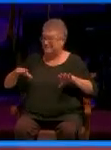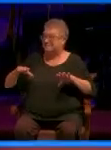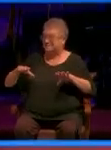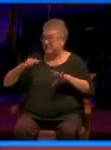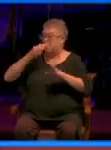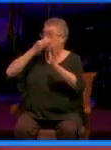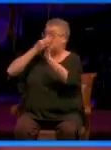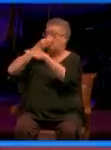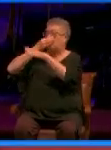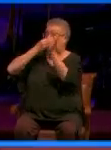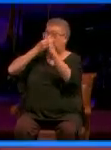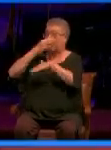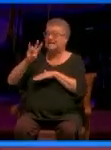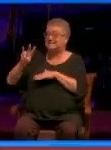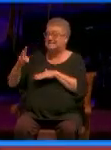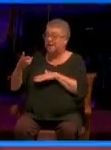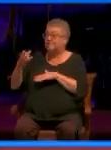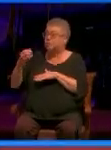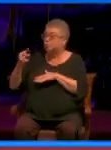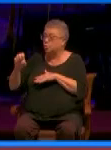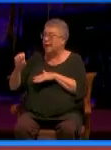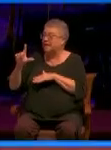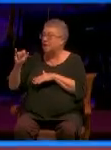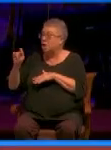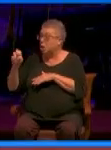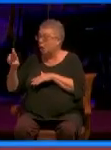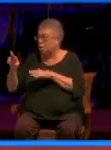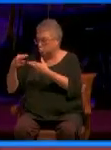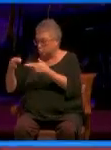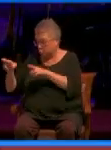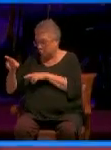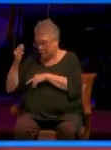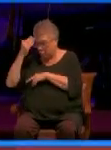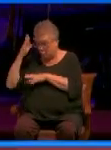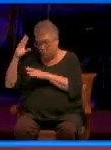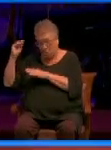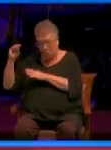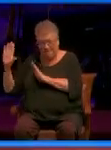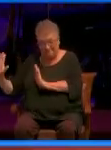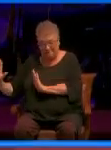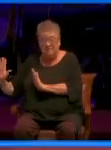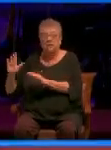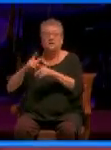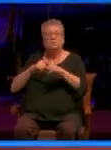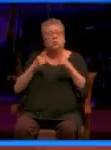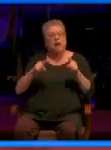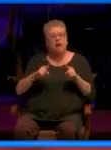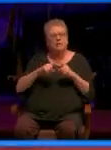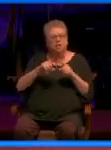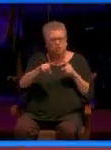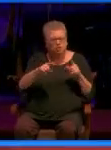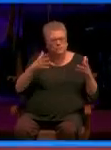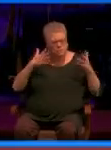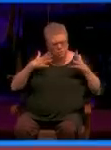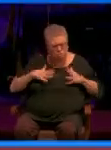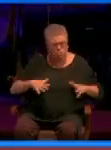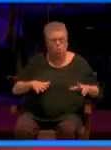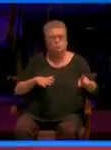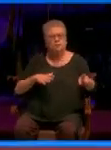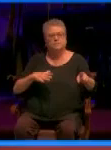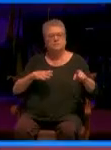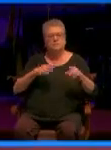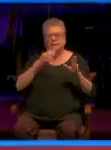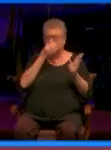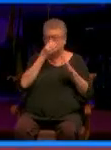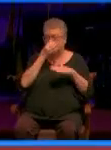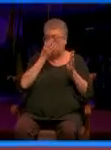like seventh grade locker room type stuff, right? And so what happens? She puts the clothing on him, so he has a scent. Now,